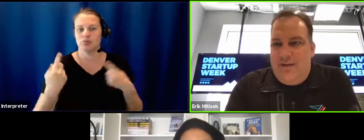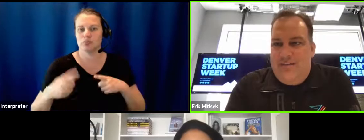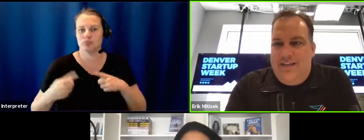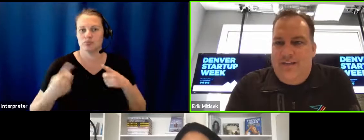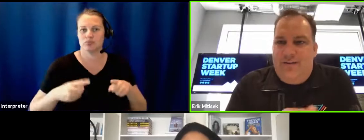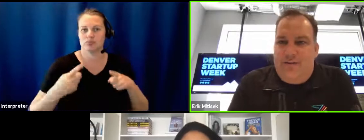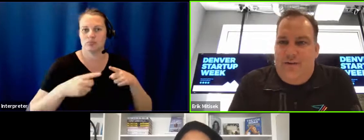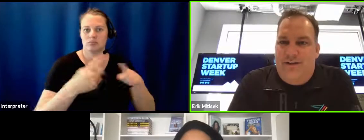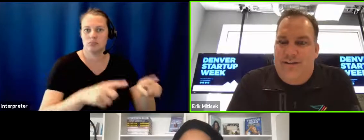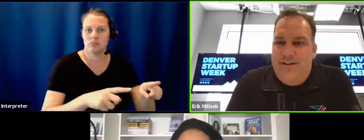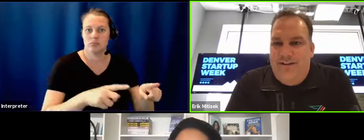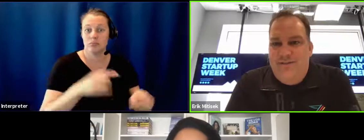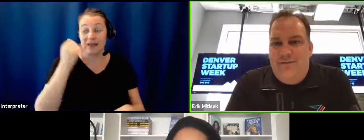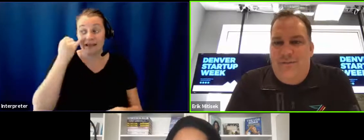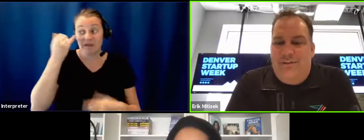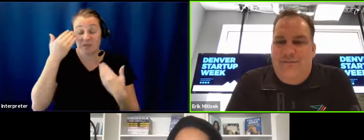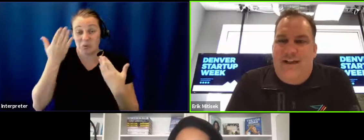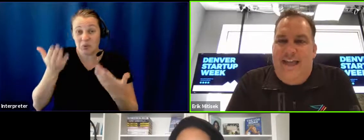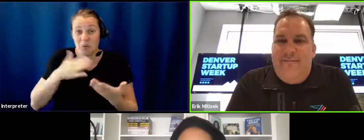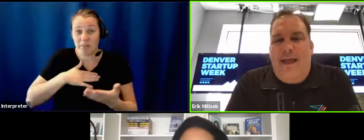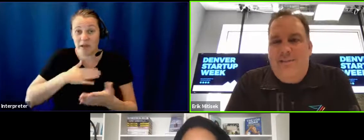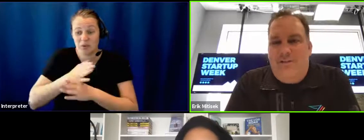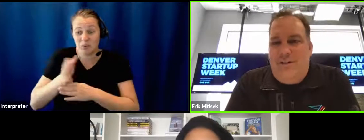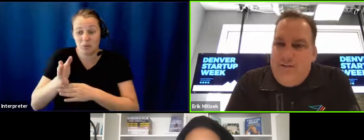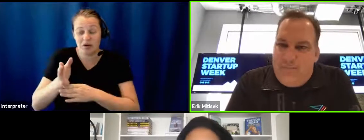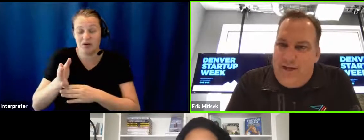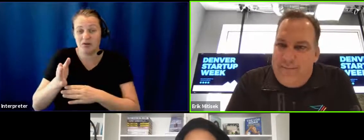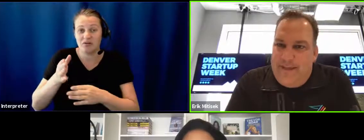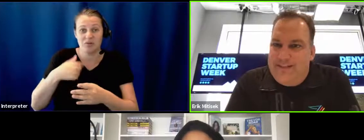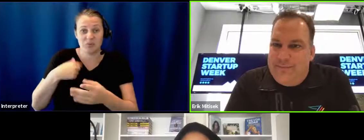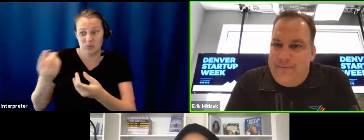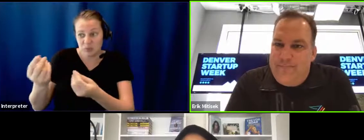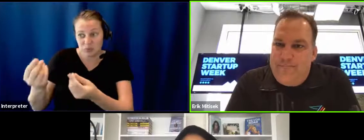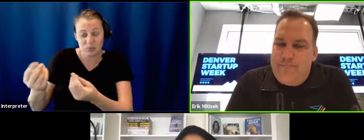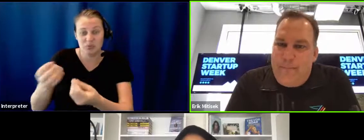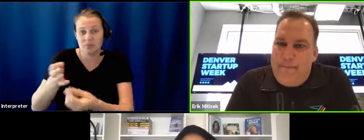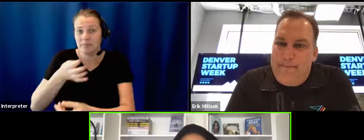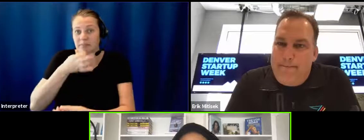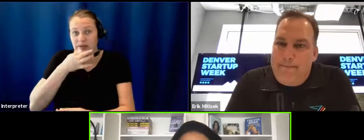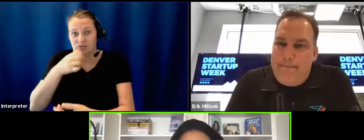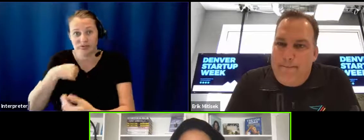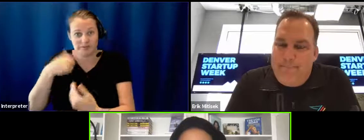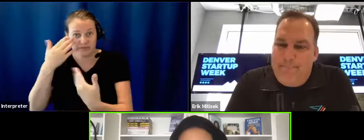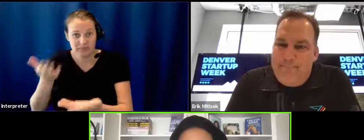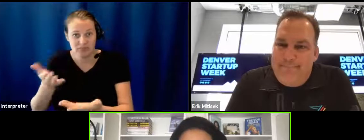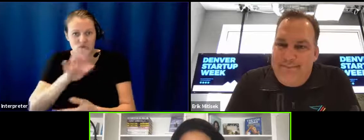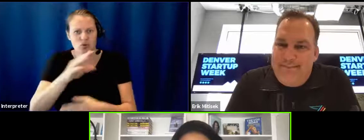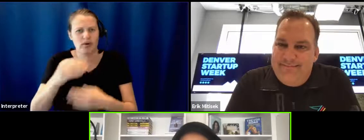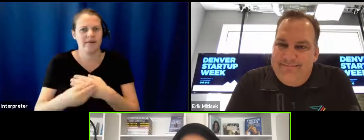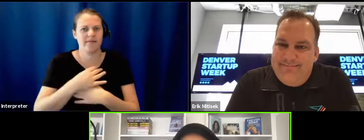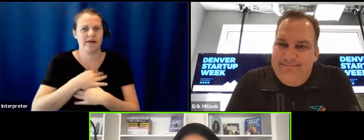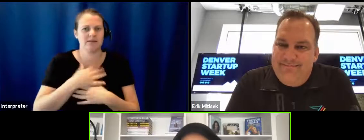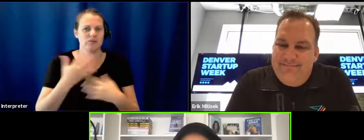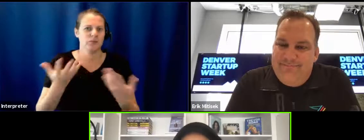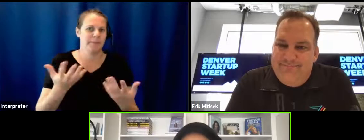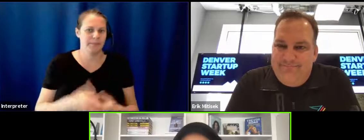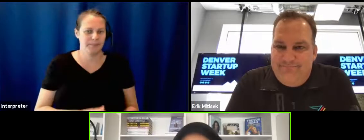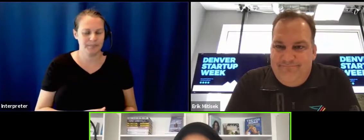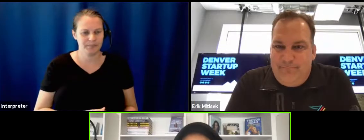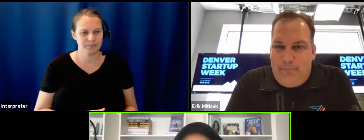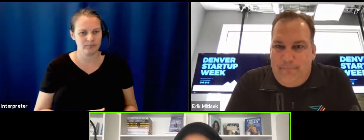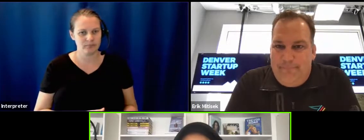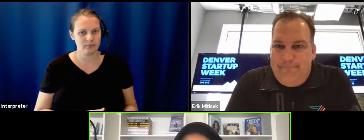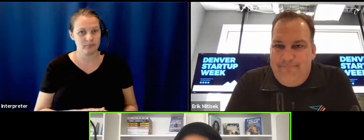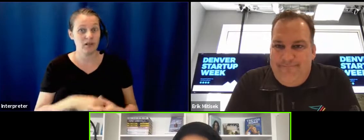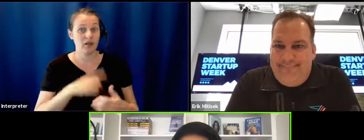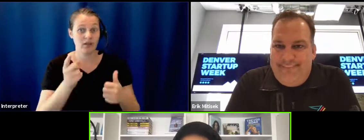direction they want to take in their career to really find that mastery or becoming an expert? Yeah, the first chapter of my book is about, it's